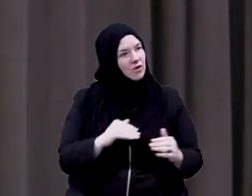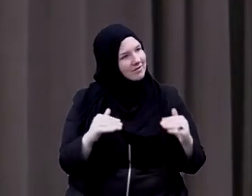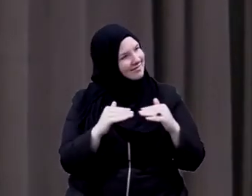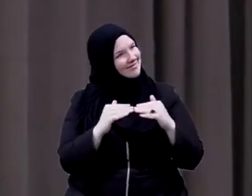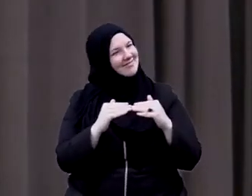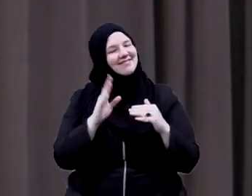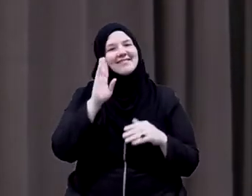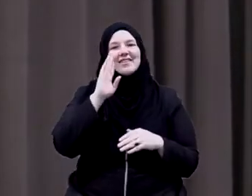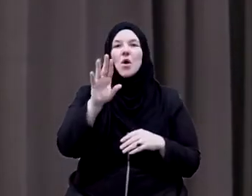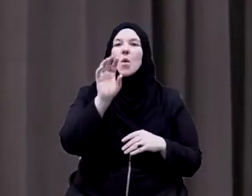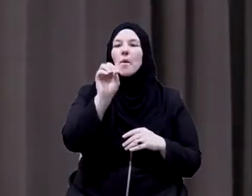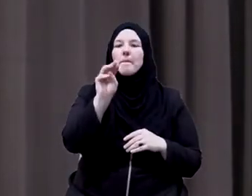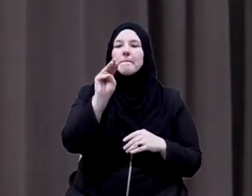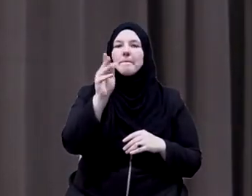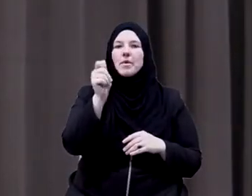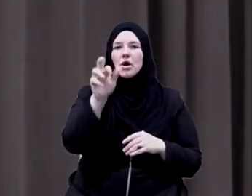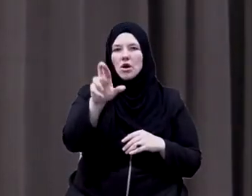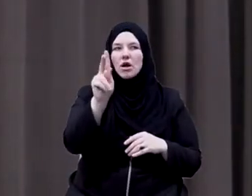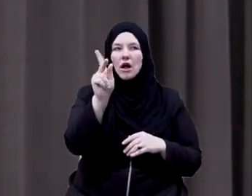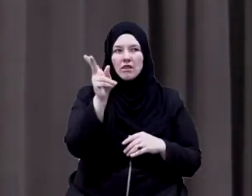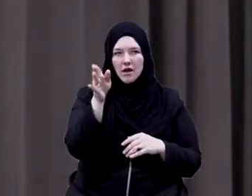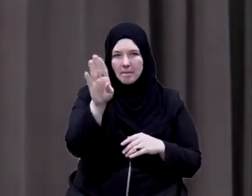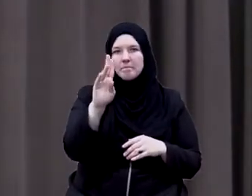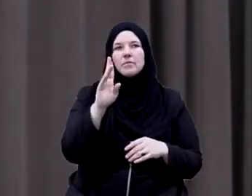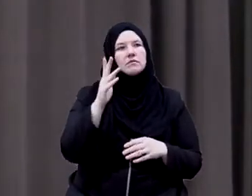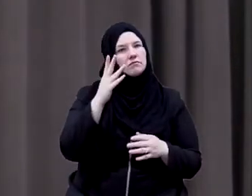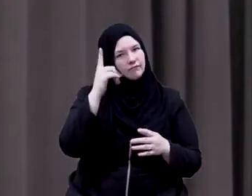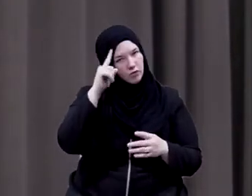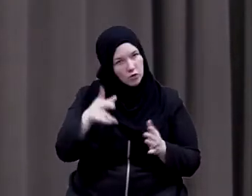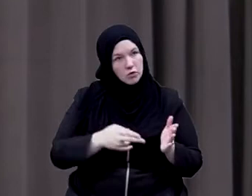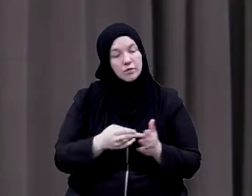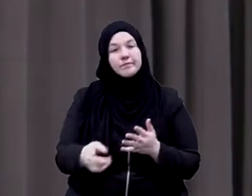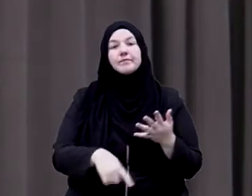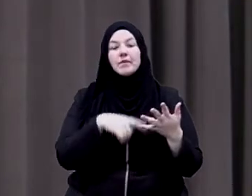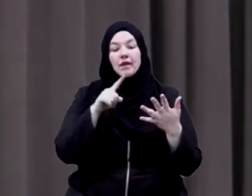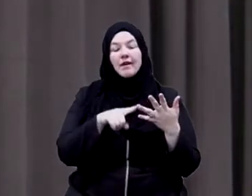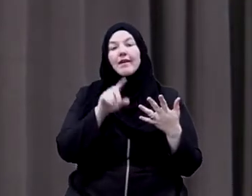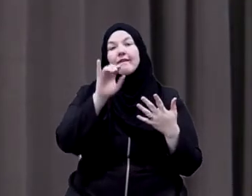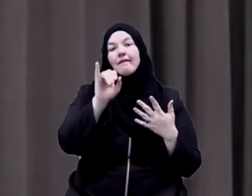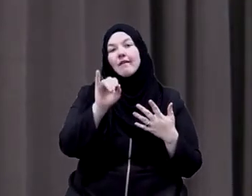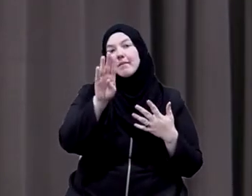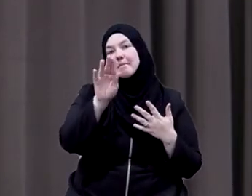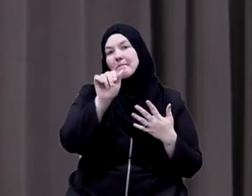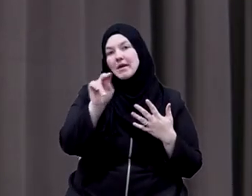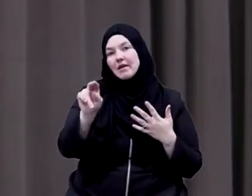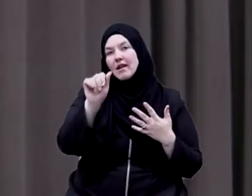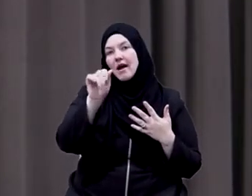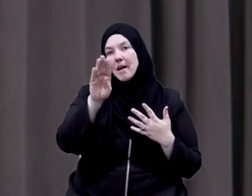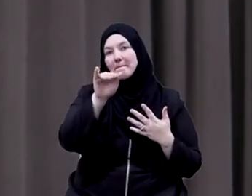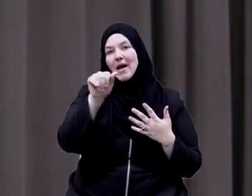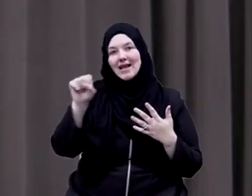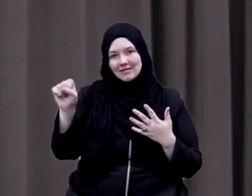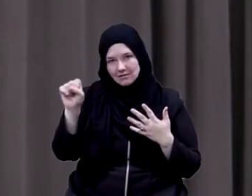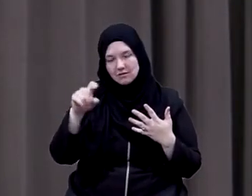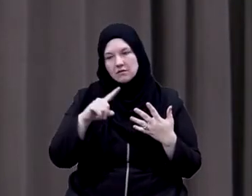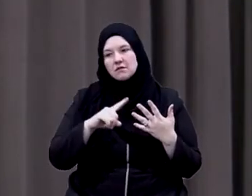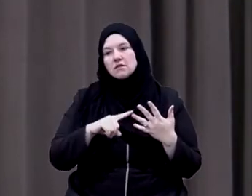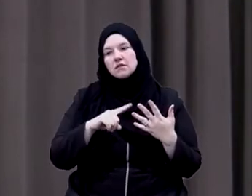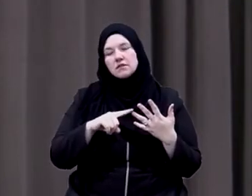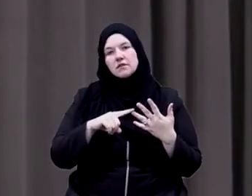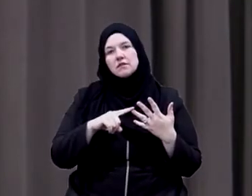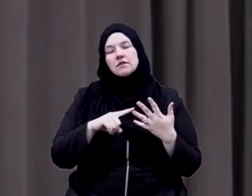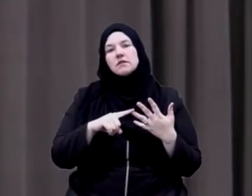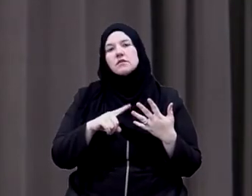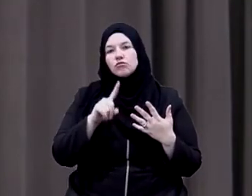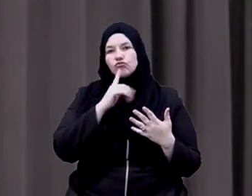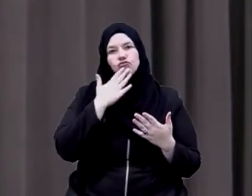justice, Umar is there for it. Ibn Abbas was commended for his fiqh.